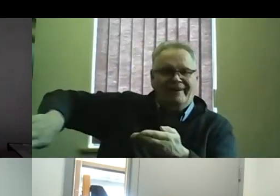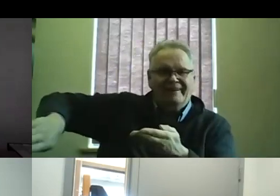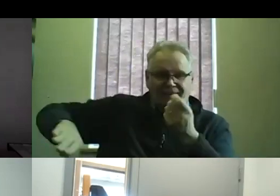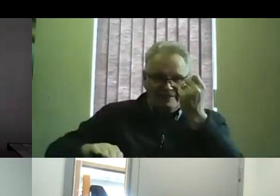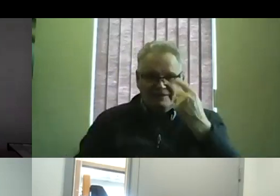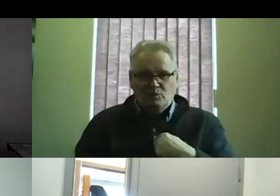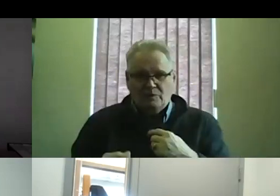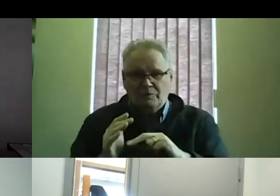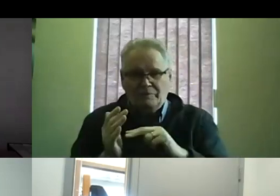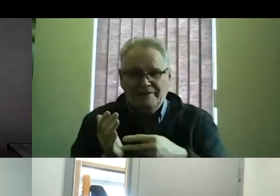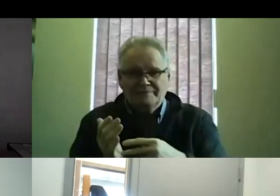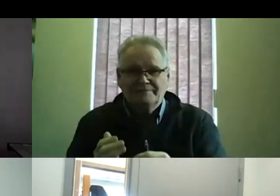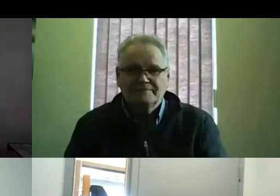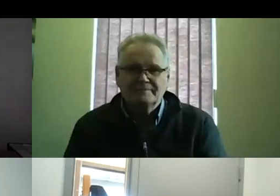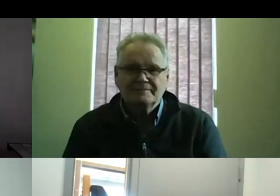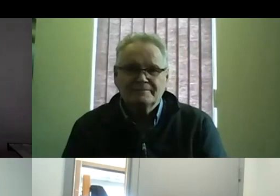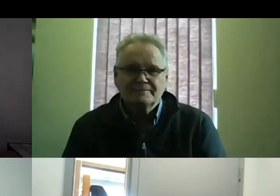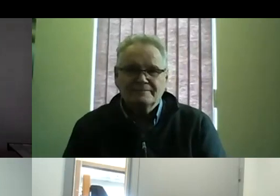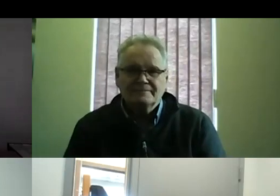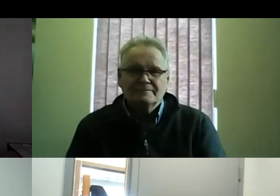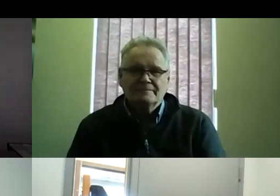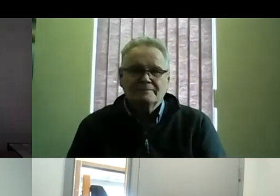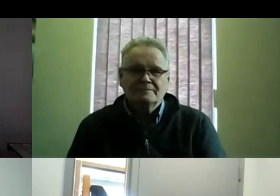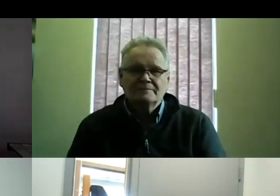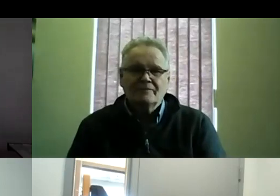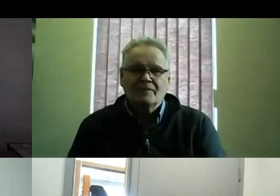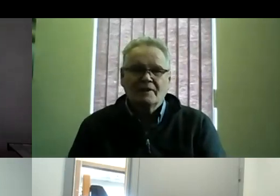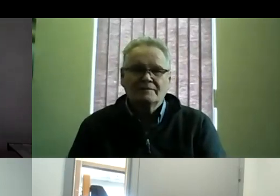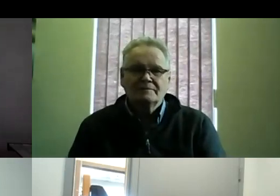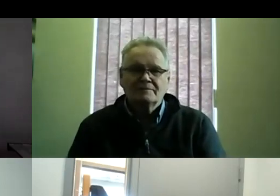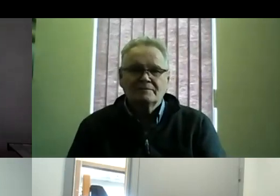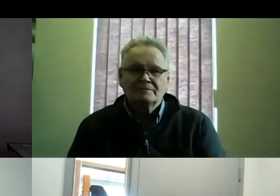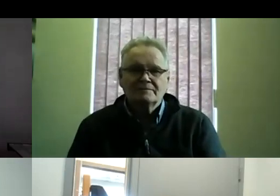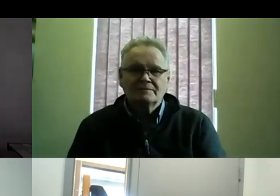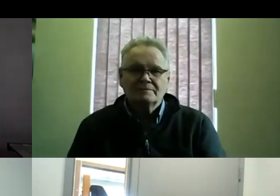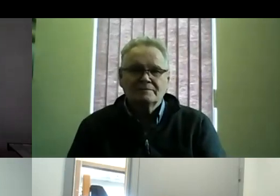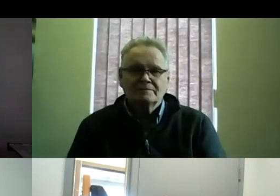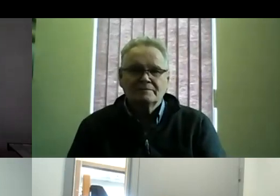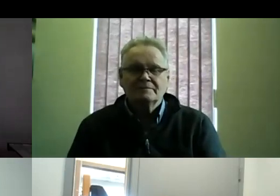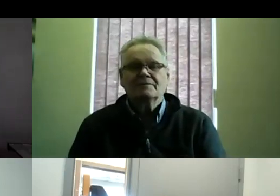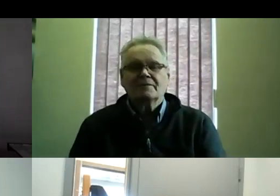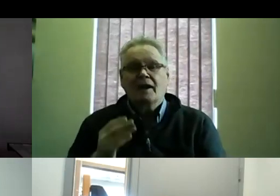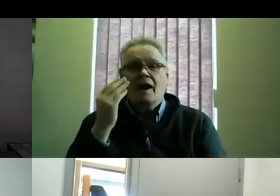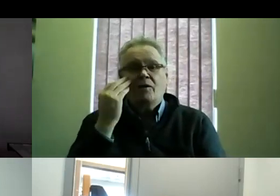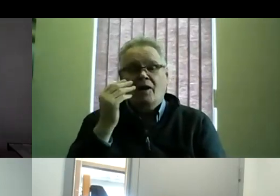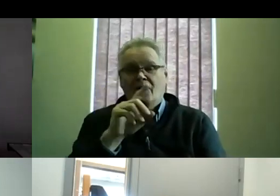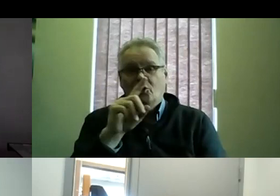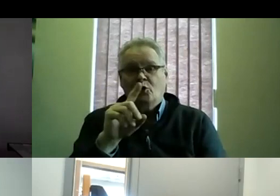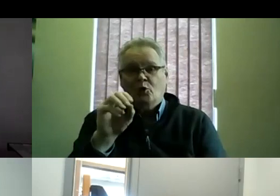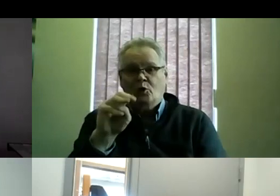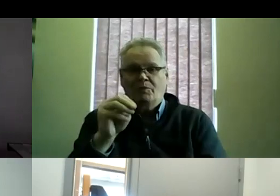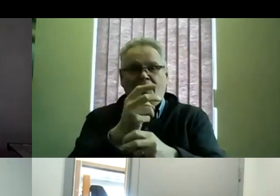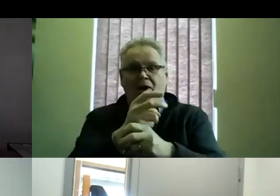as of the individuals, but we feel like we've been potentially left out of those pieces as